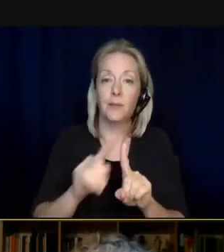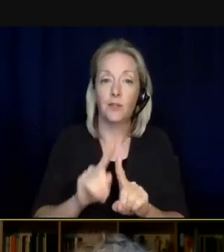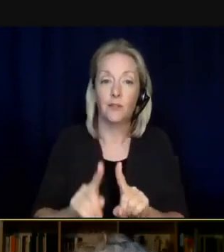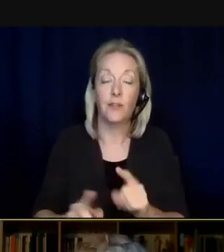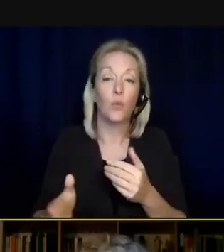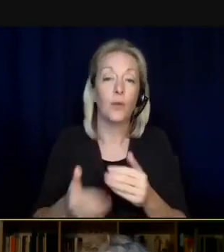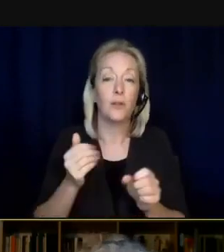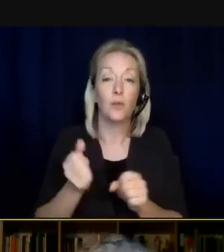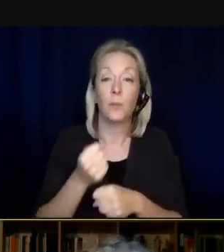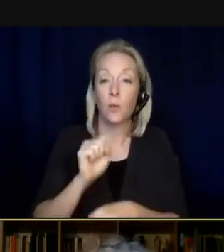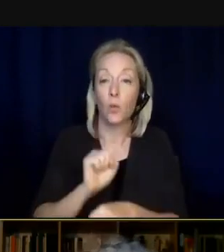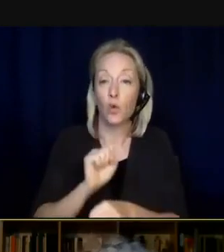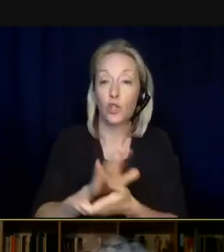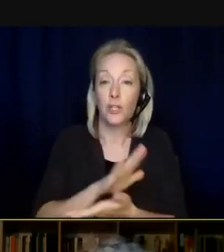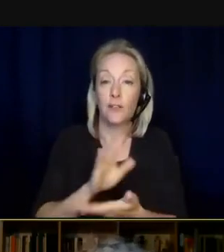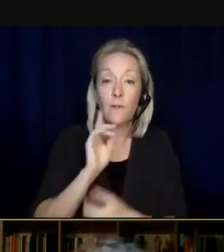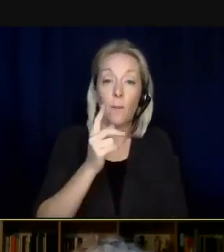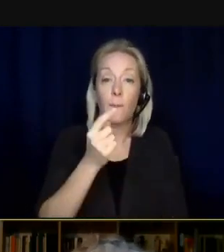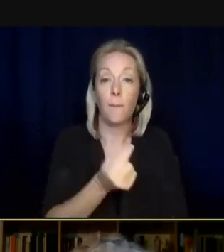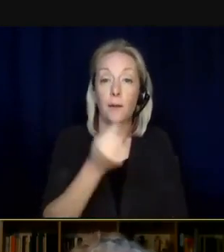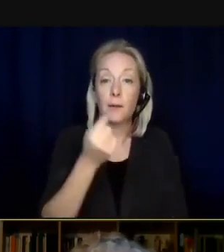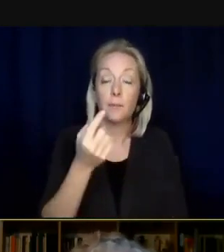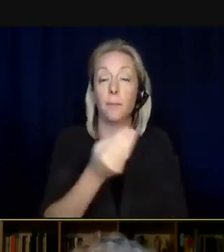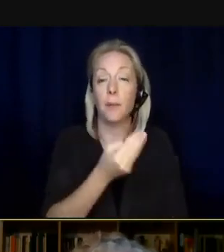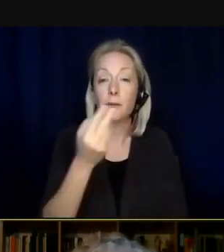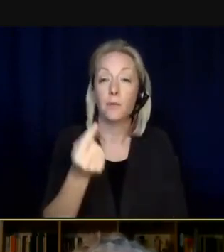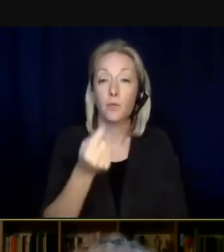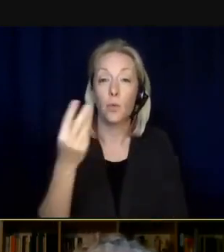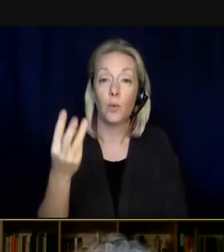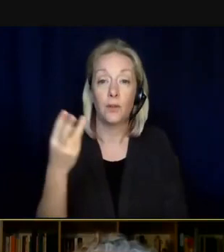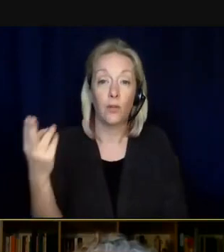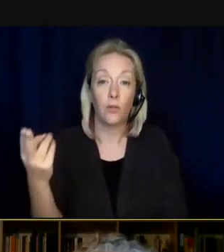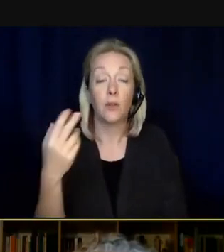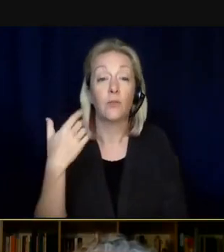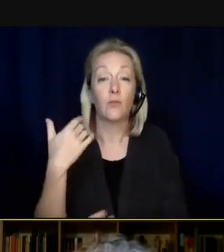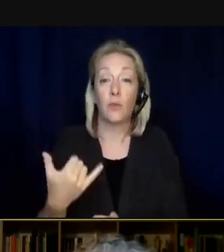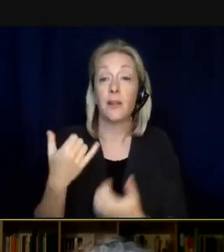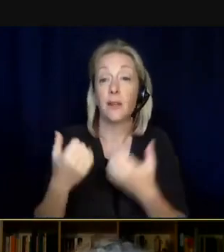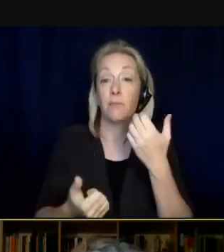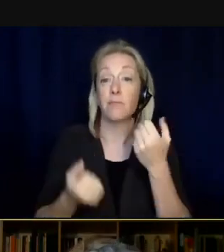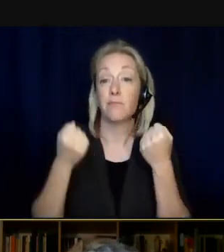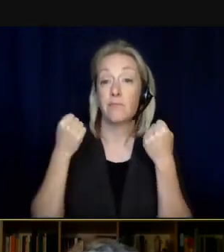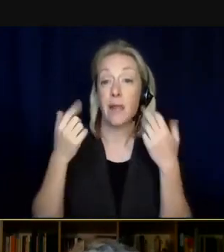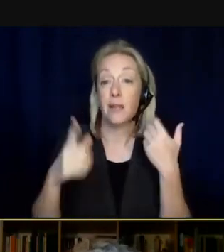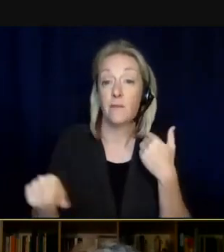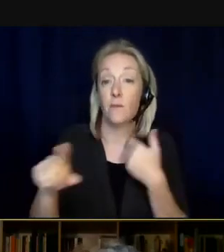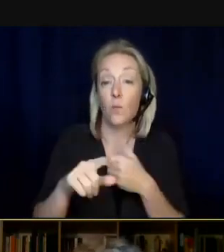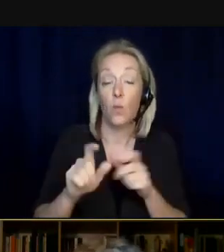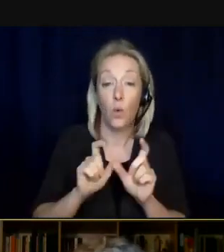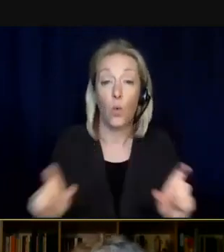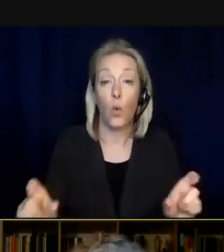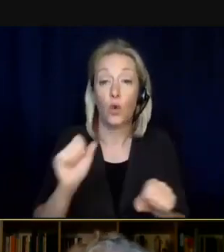worksheets. As we said, right now we're recording this while a lot of people are in quarantine and